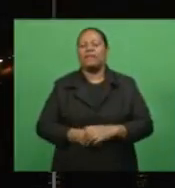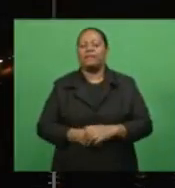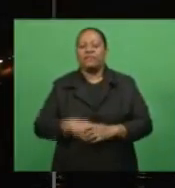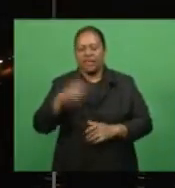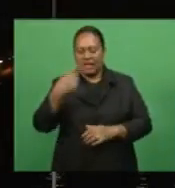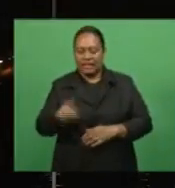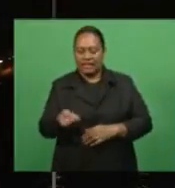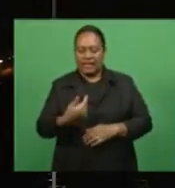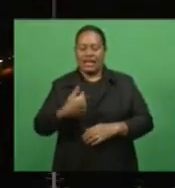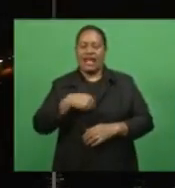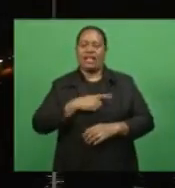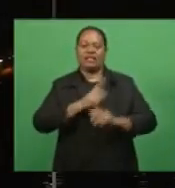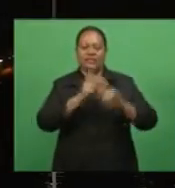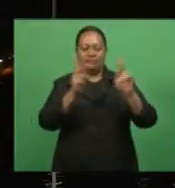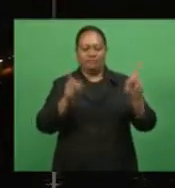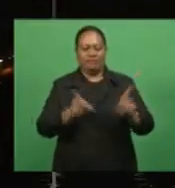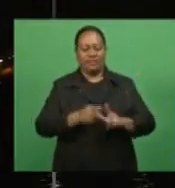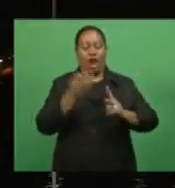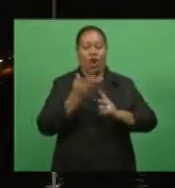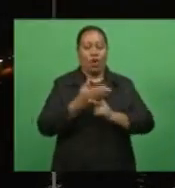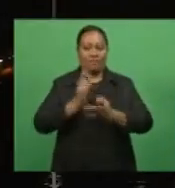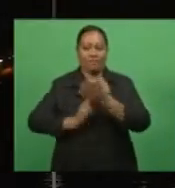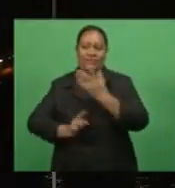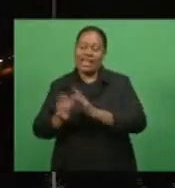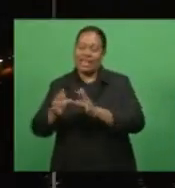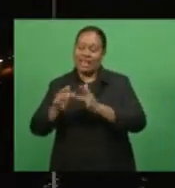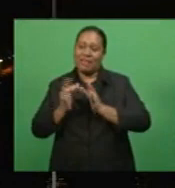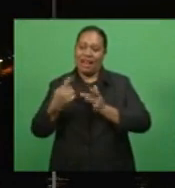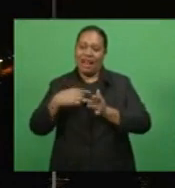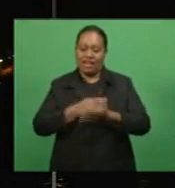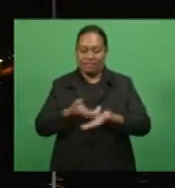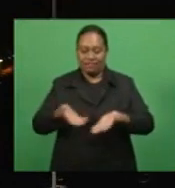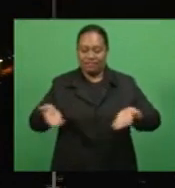us newsworthy pictures and videos on email